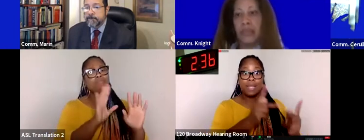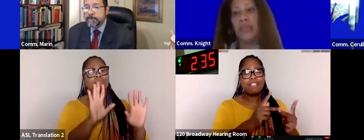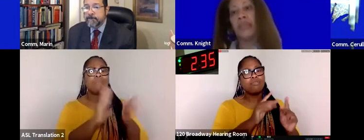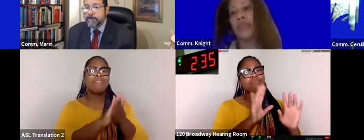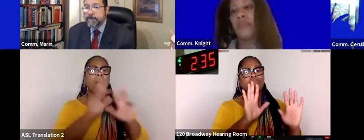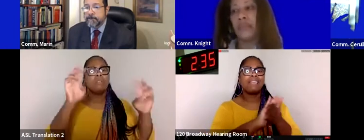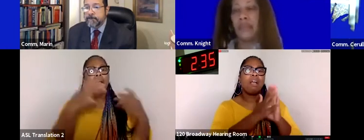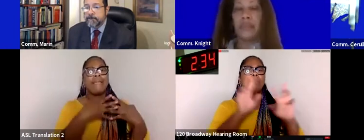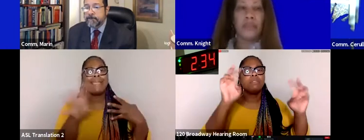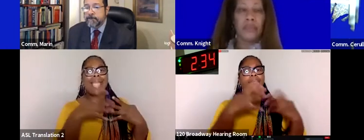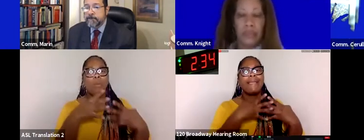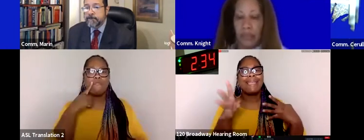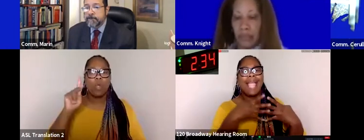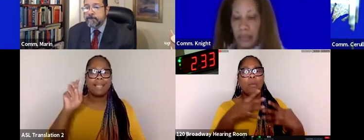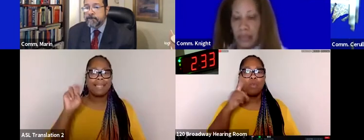Kensington neighborhood